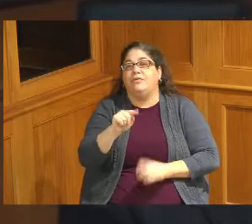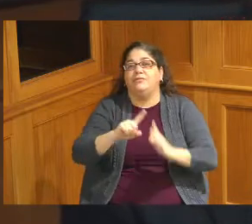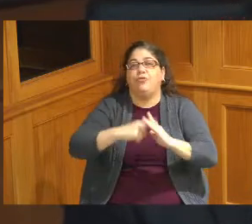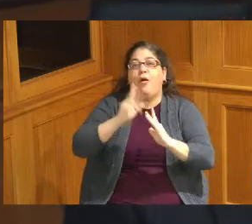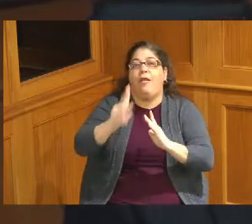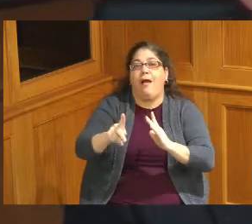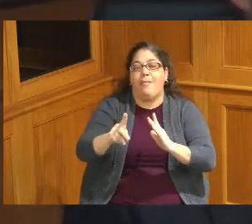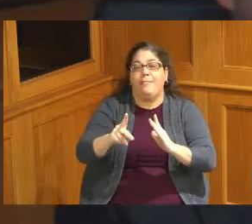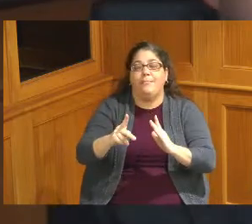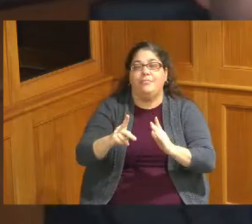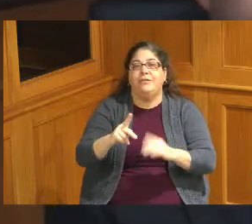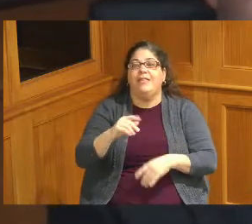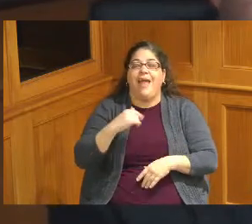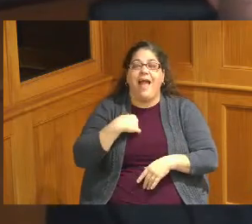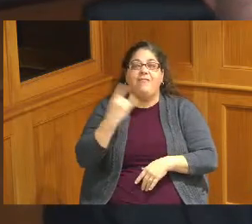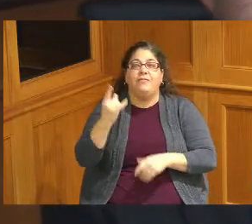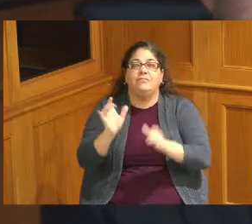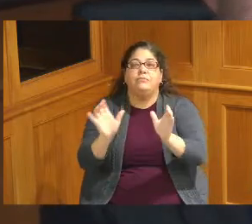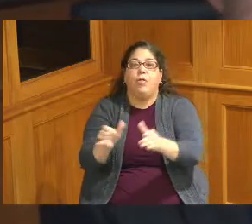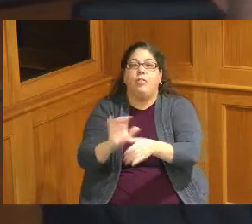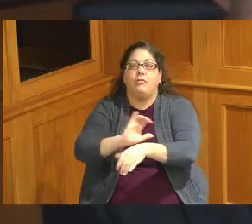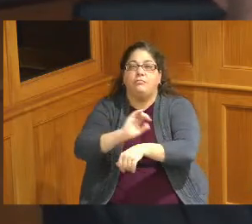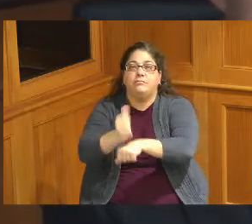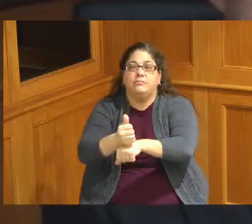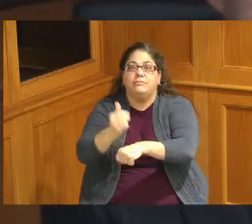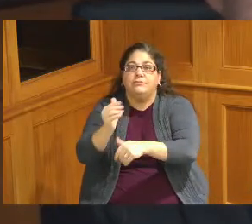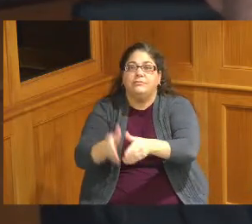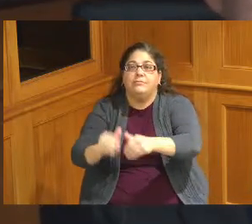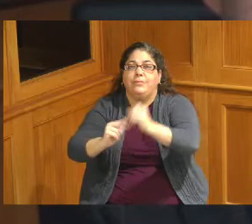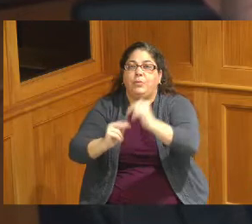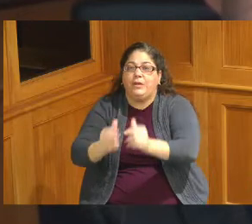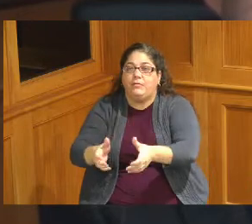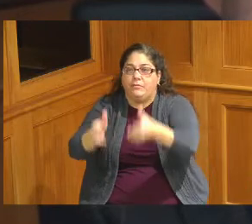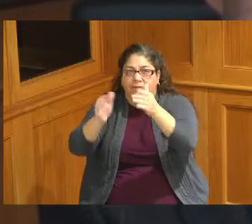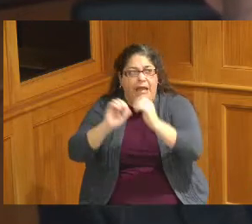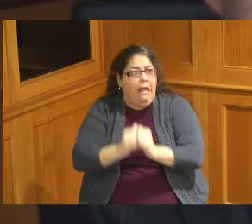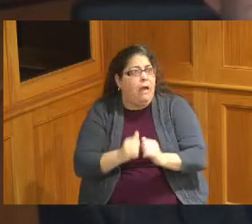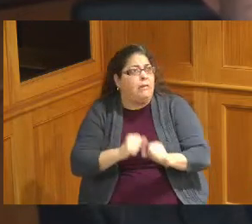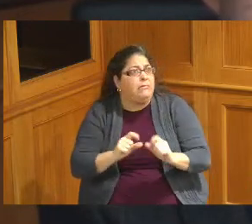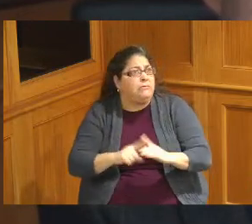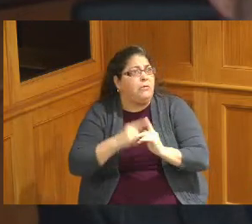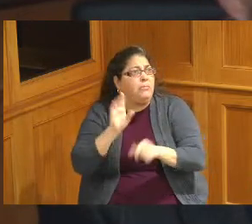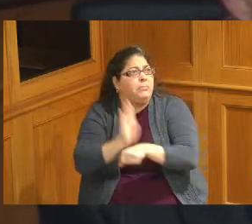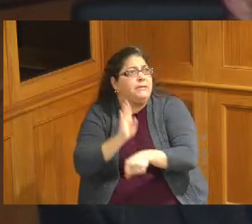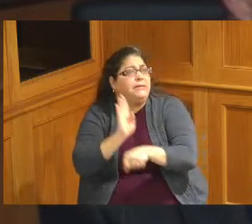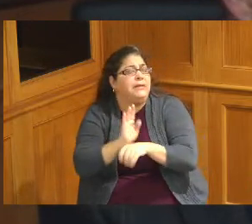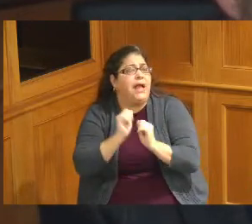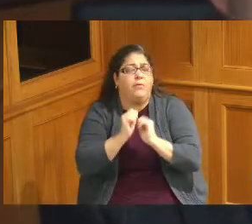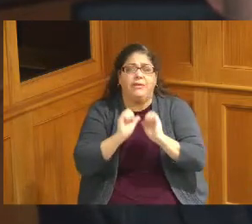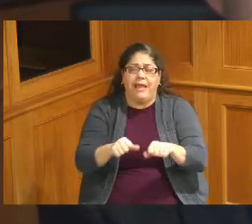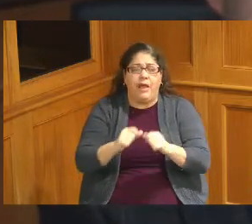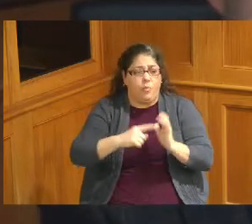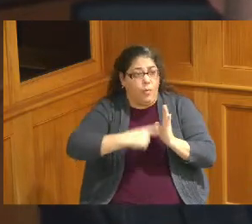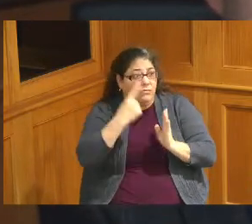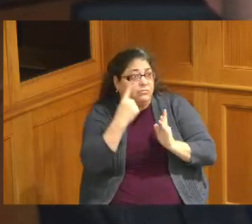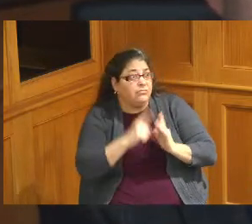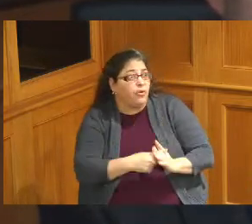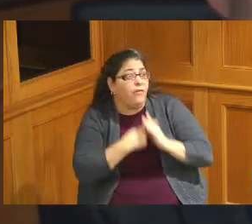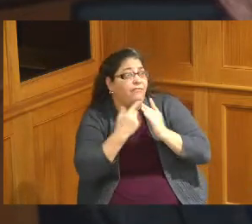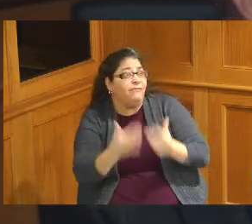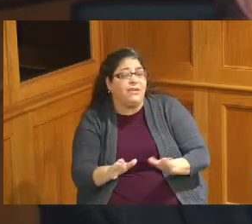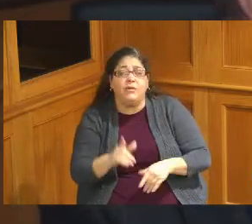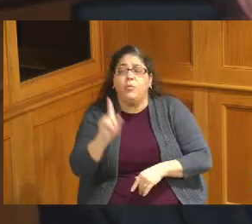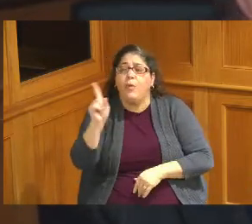to the campus over in Norwood when people are thinking about, how do I get started? Once I'm started, are there